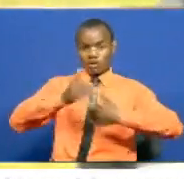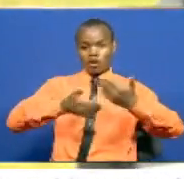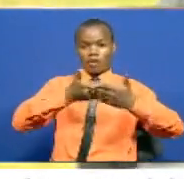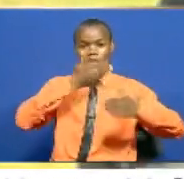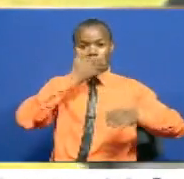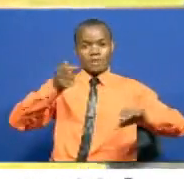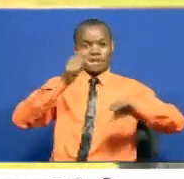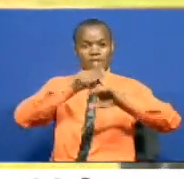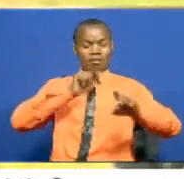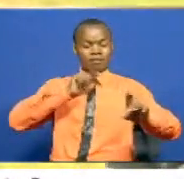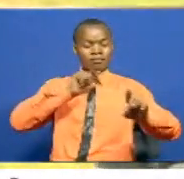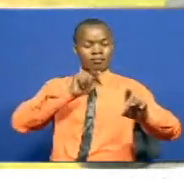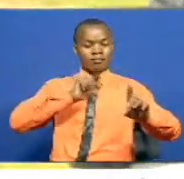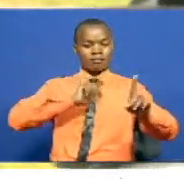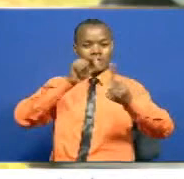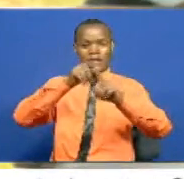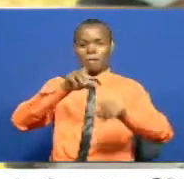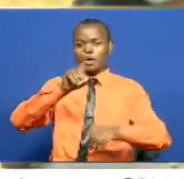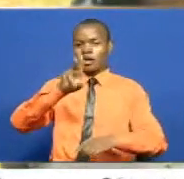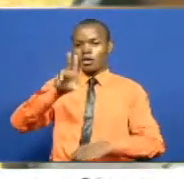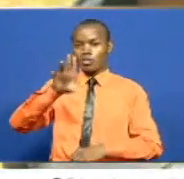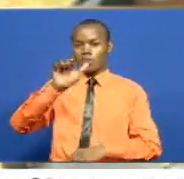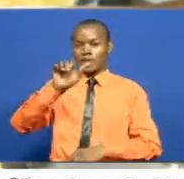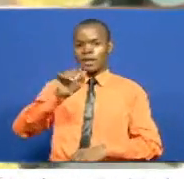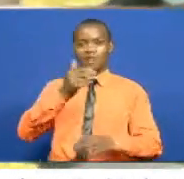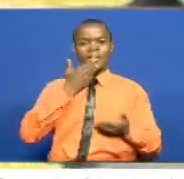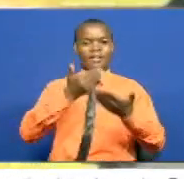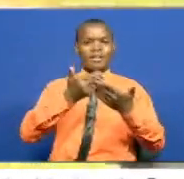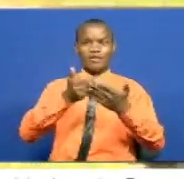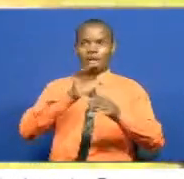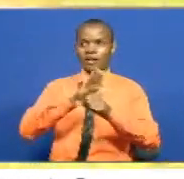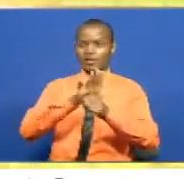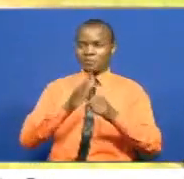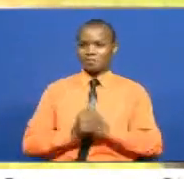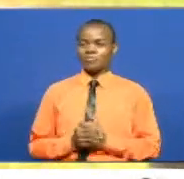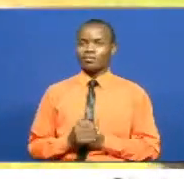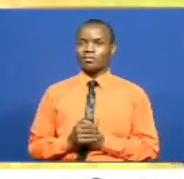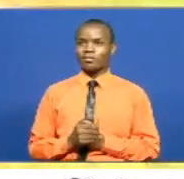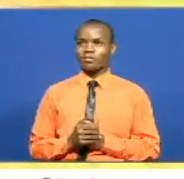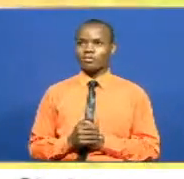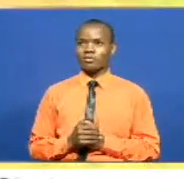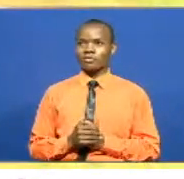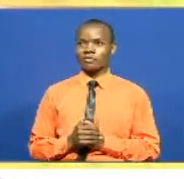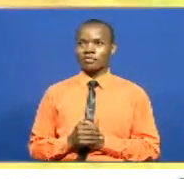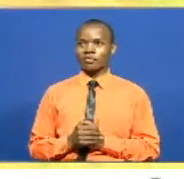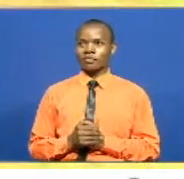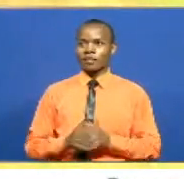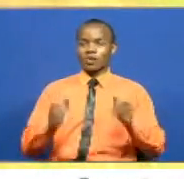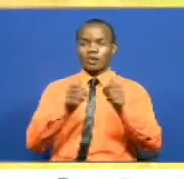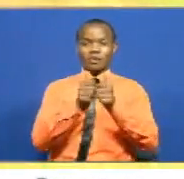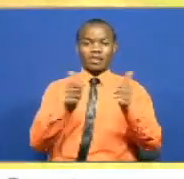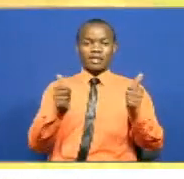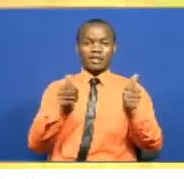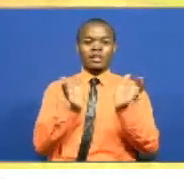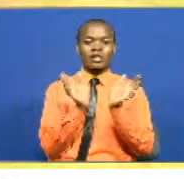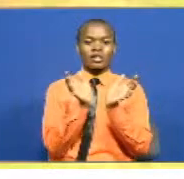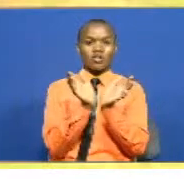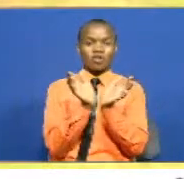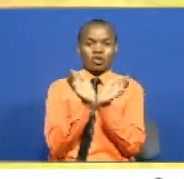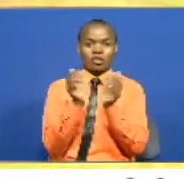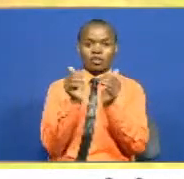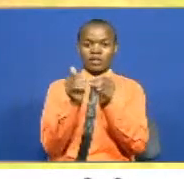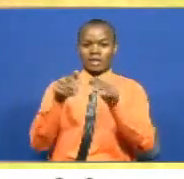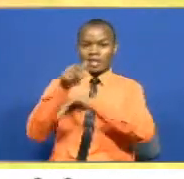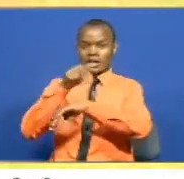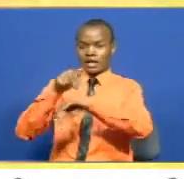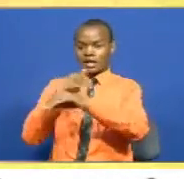for the qualifiers. Thank you for... Thank you so much. I'm talking about. Thank you so much. Well, that has been one of the coaches, the